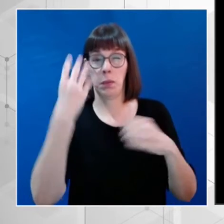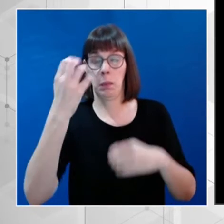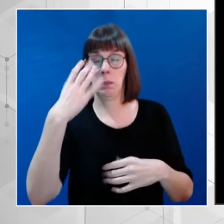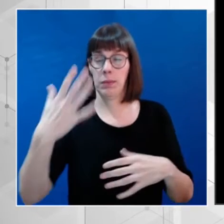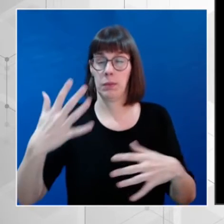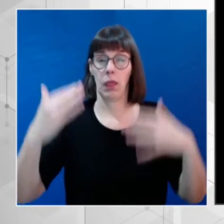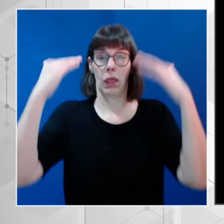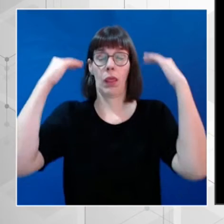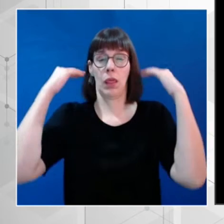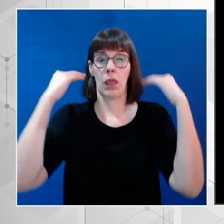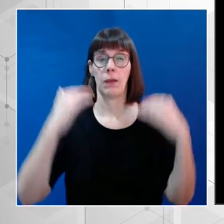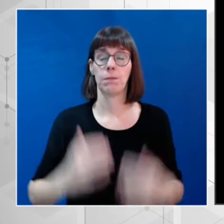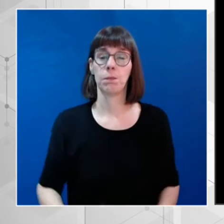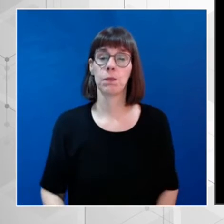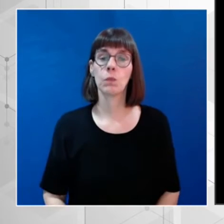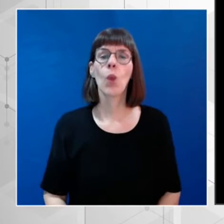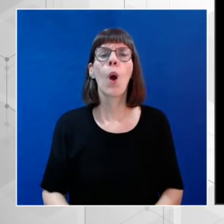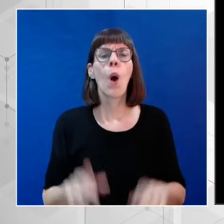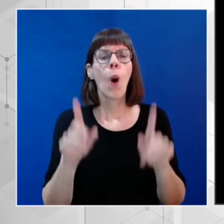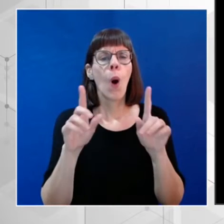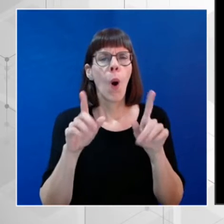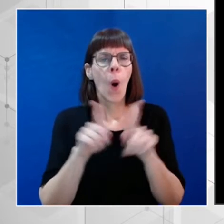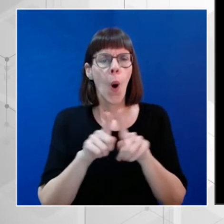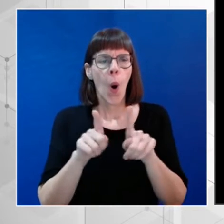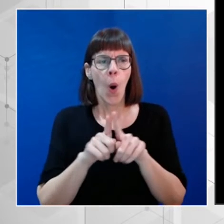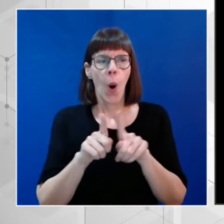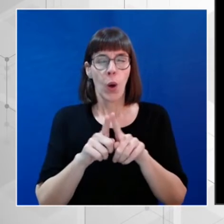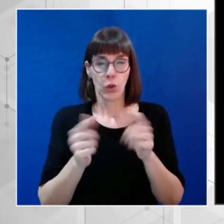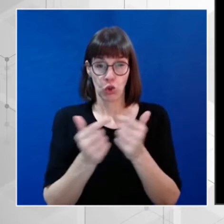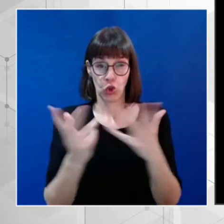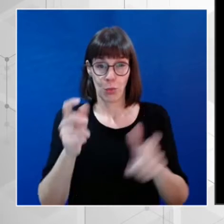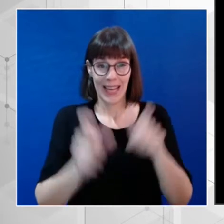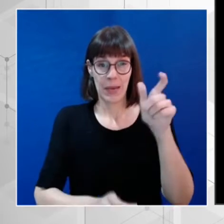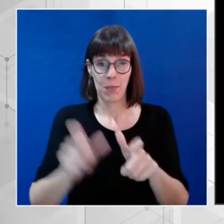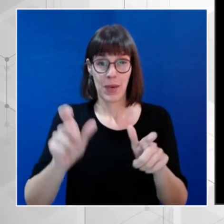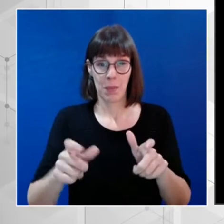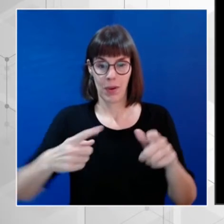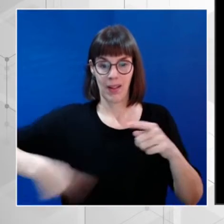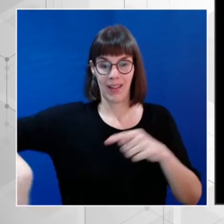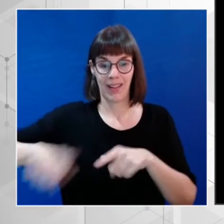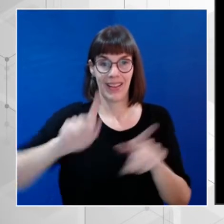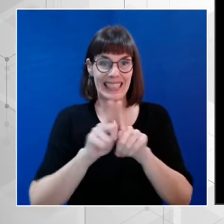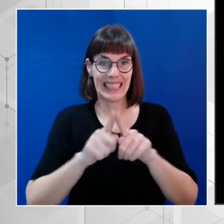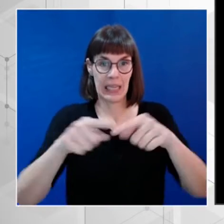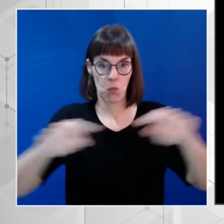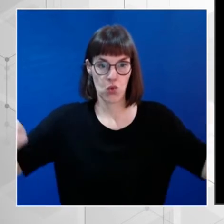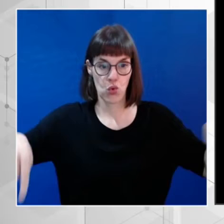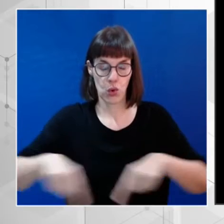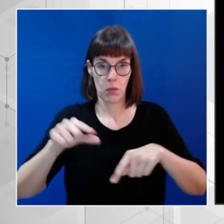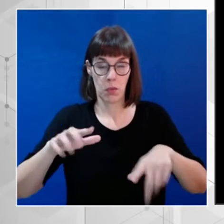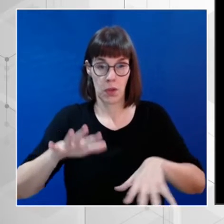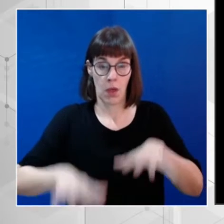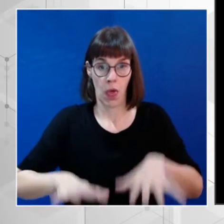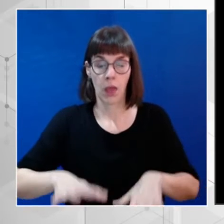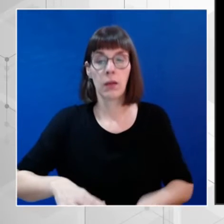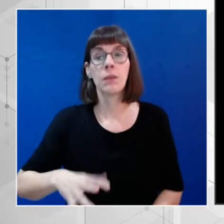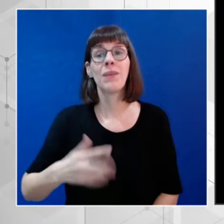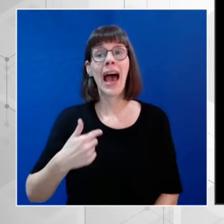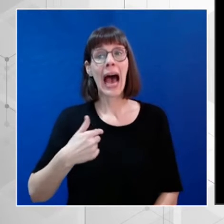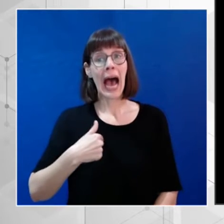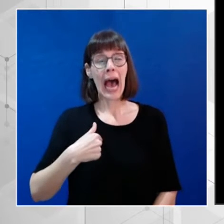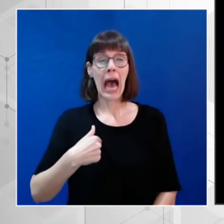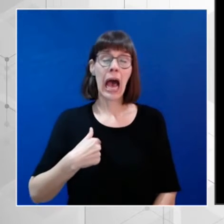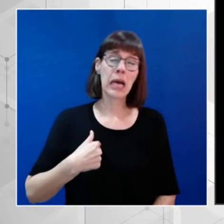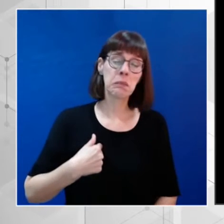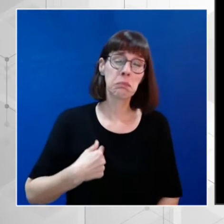many people's physical presence at the same time is draining. So personal experience, I can handle maybe